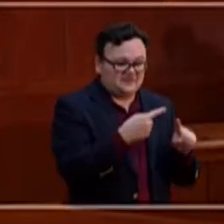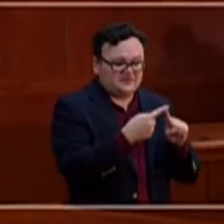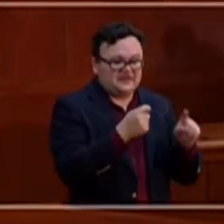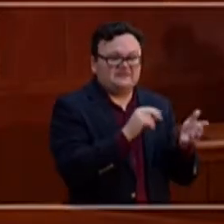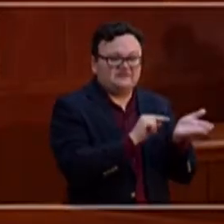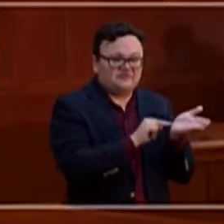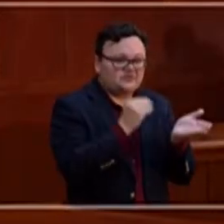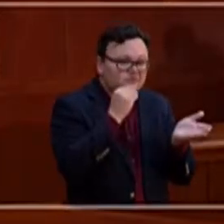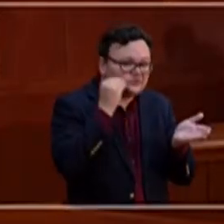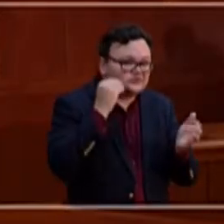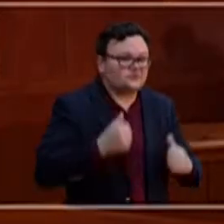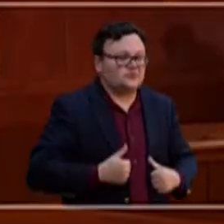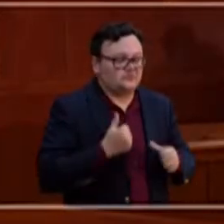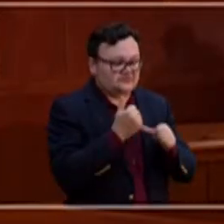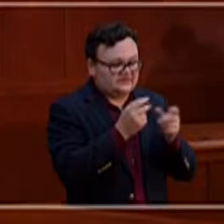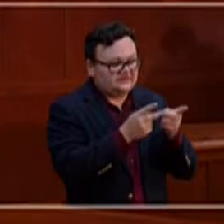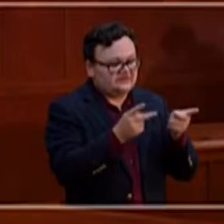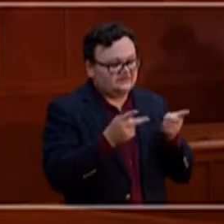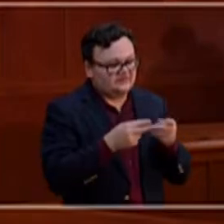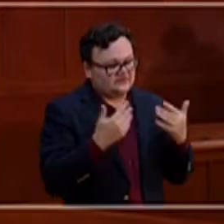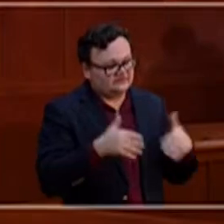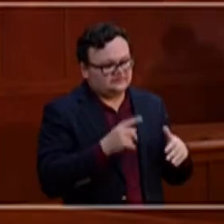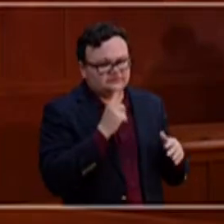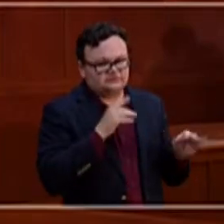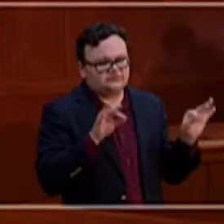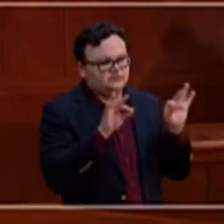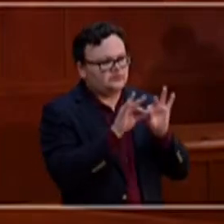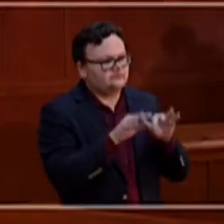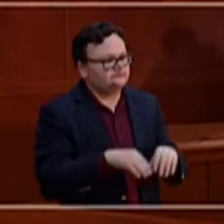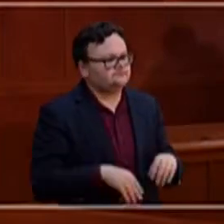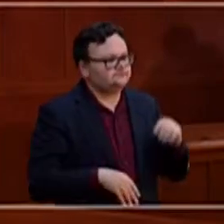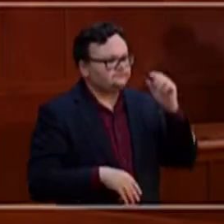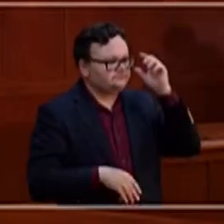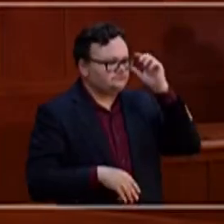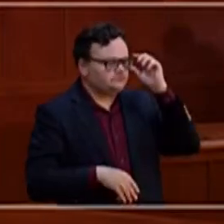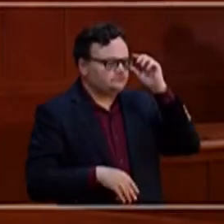we can. It's a very, very important part of the response. I know